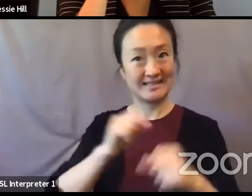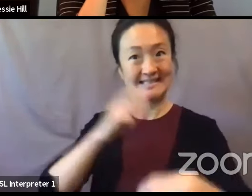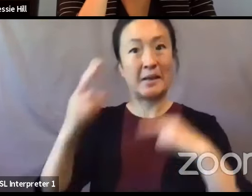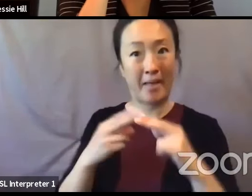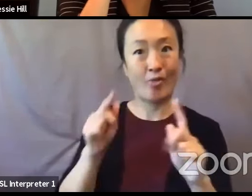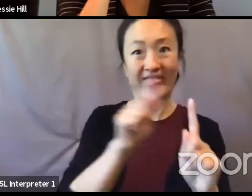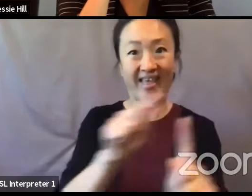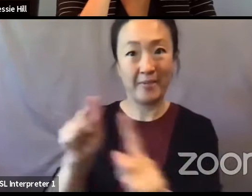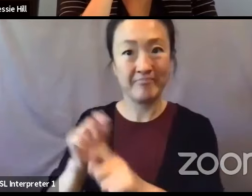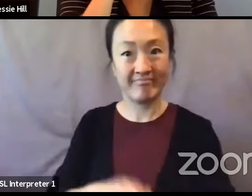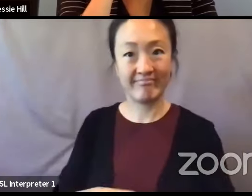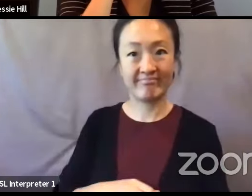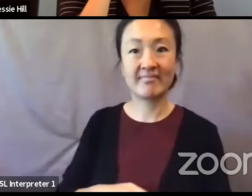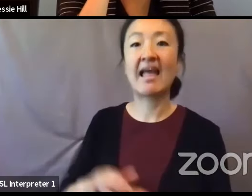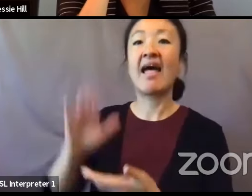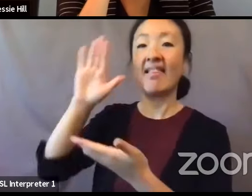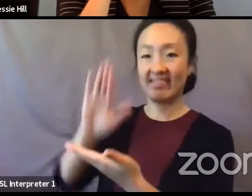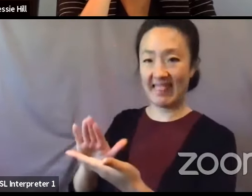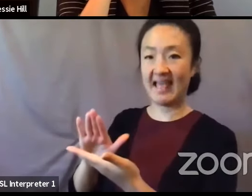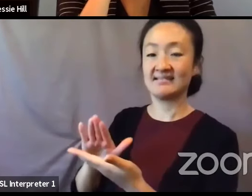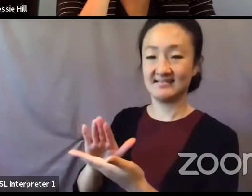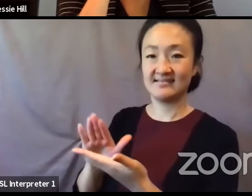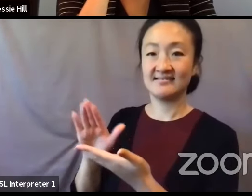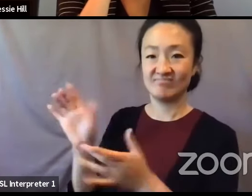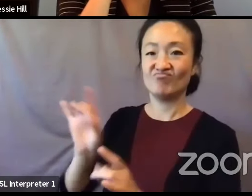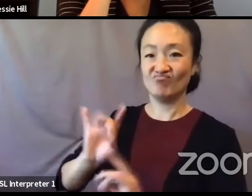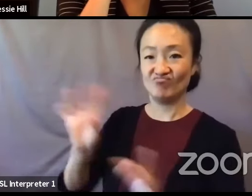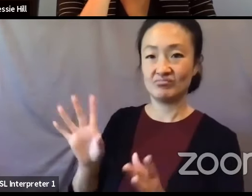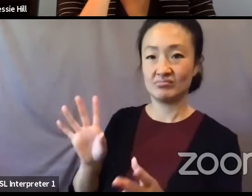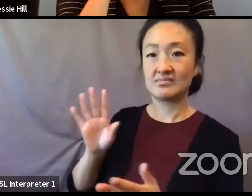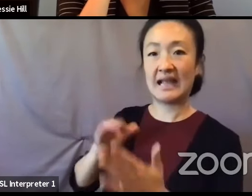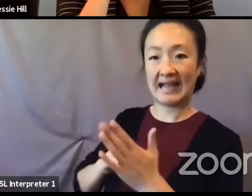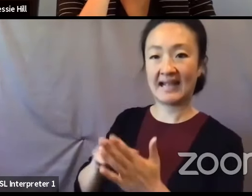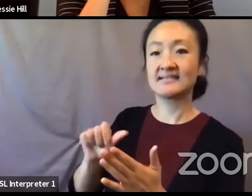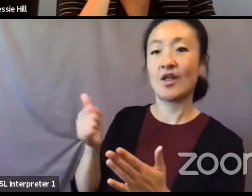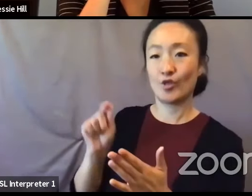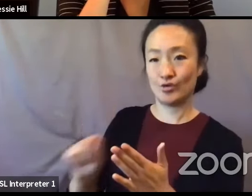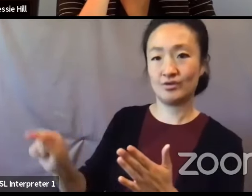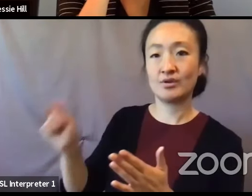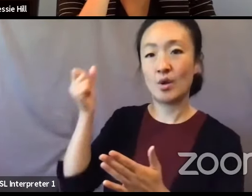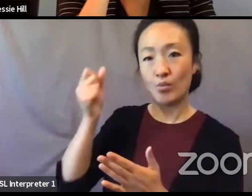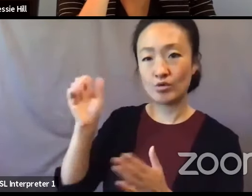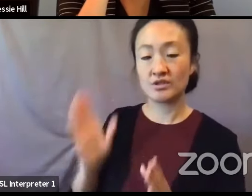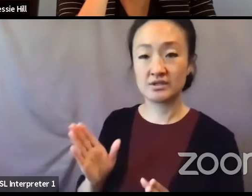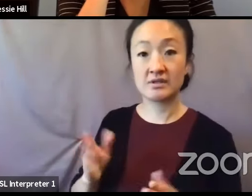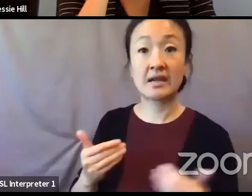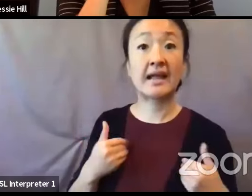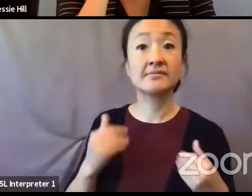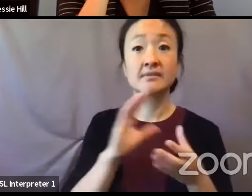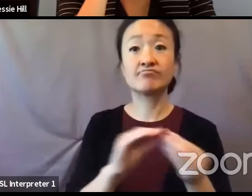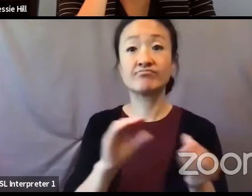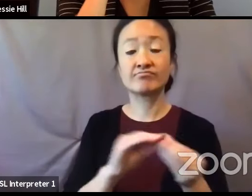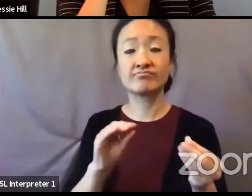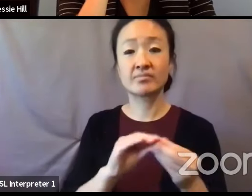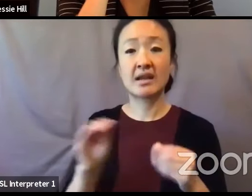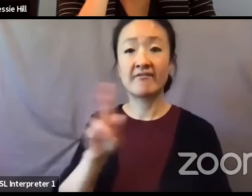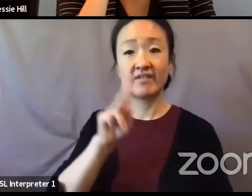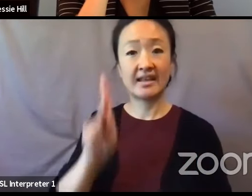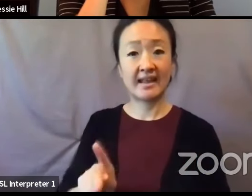and less hostile to other protests. There are anecdotal reports, for example, out of Philadelphia, to use one example